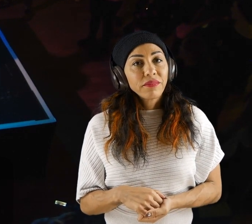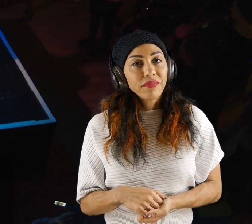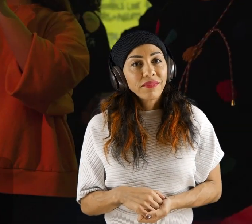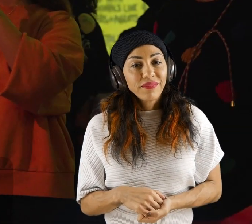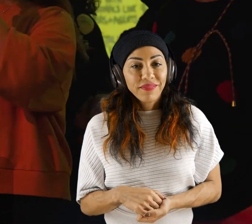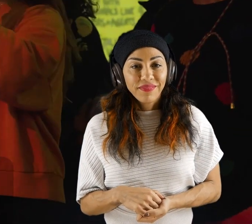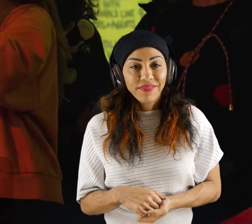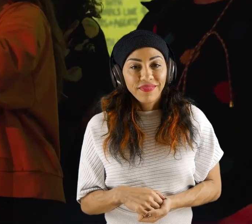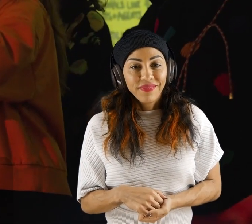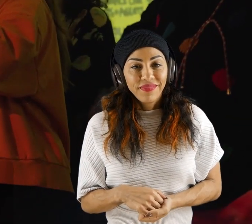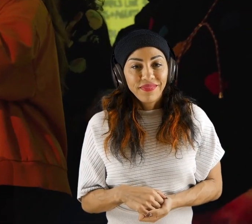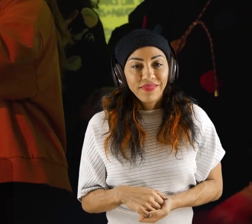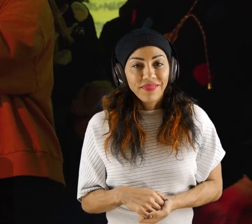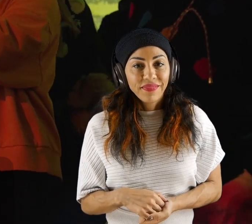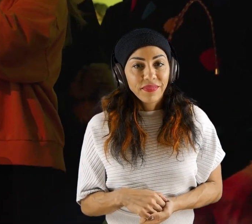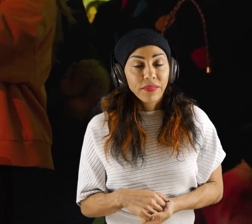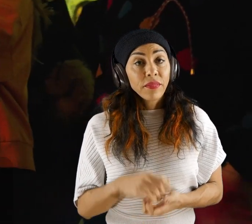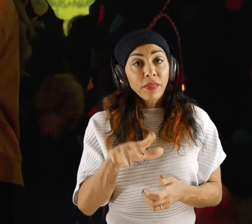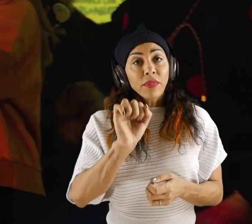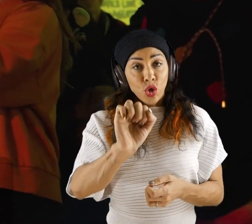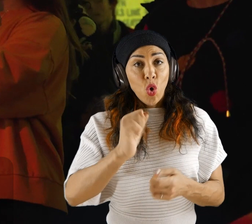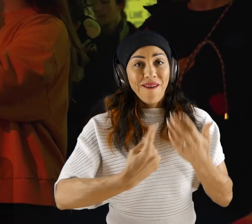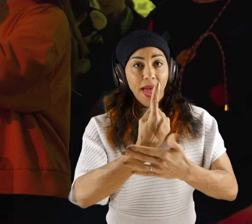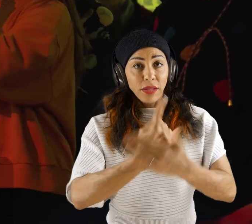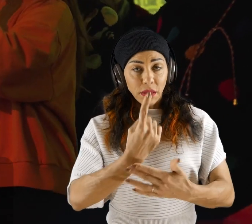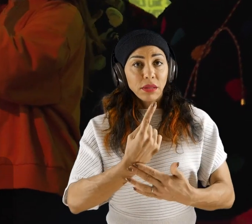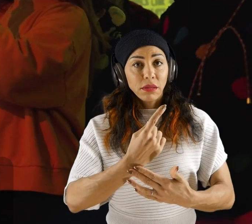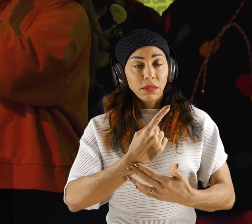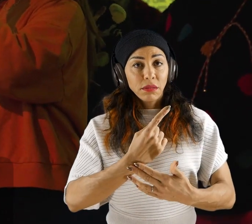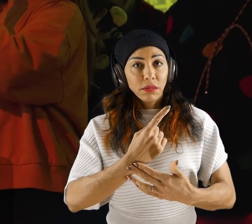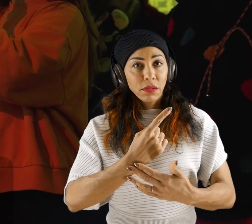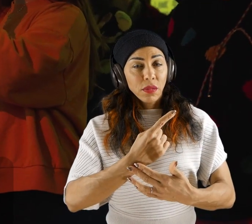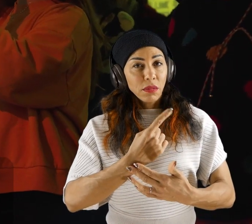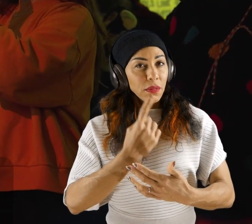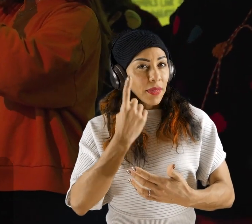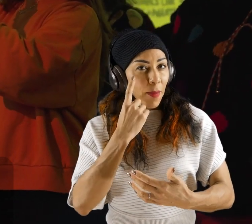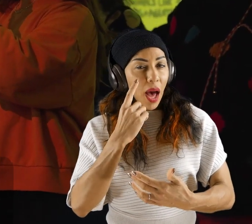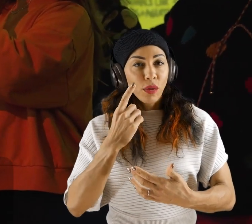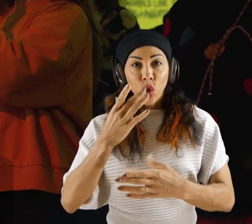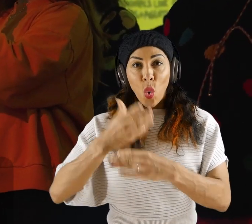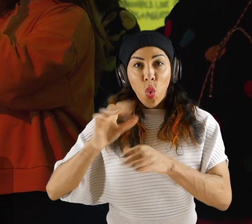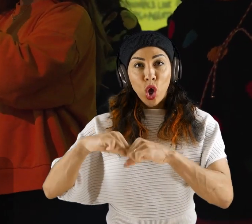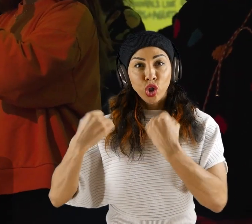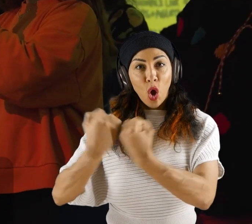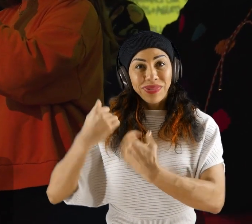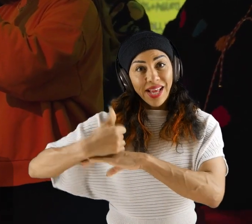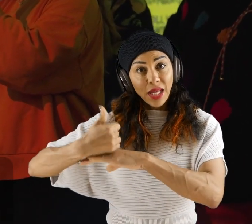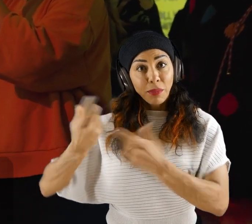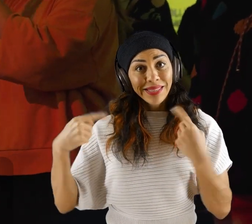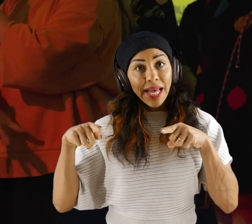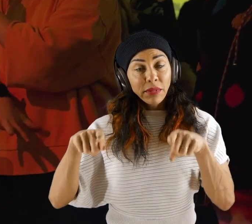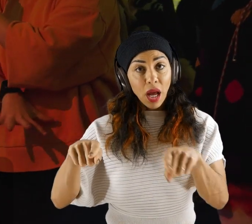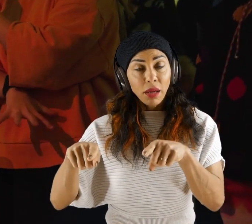these events to allow for people to network and create